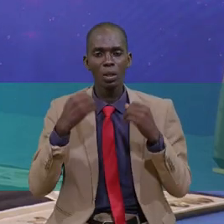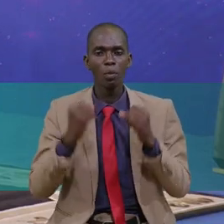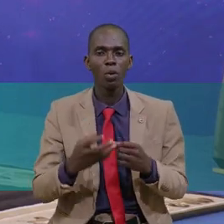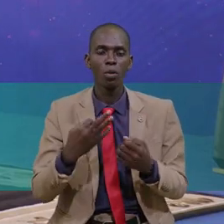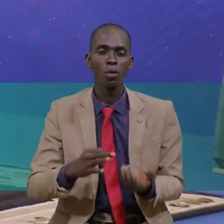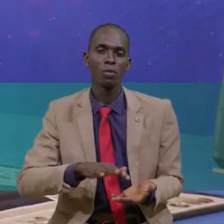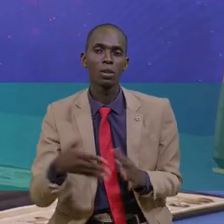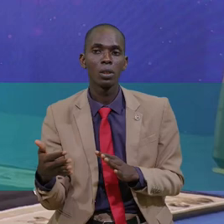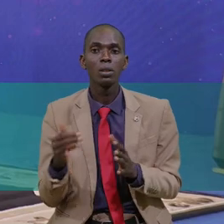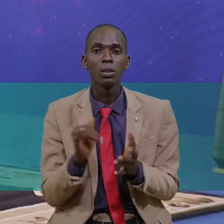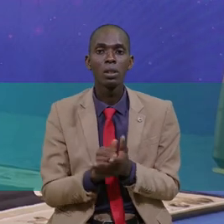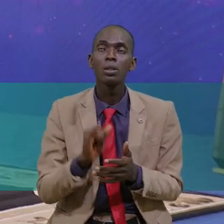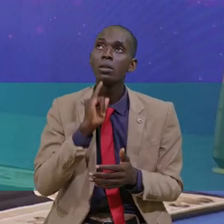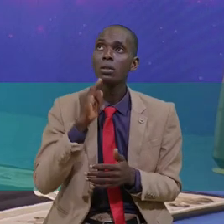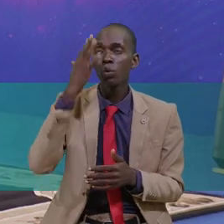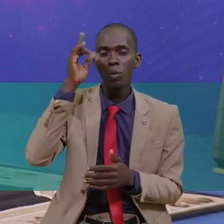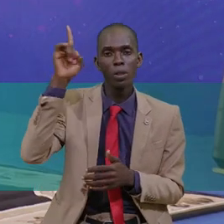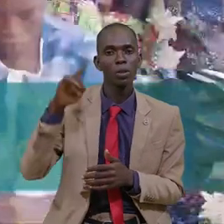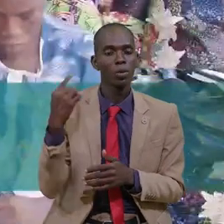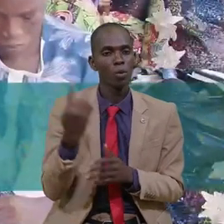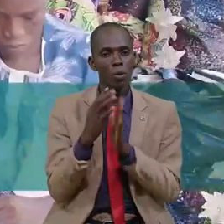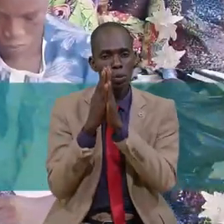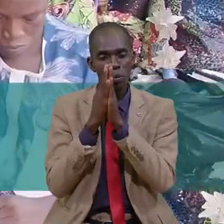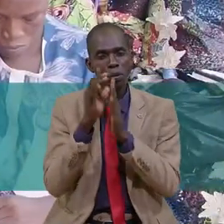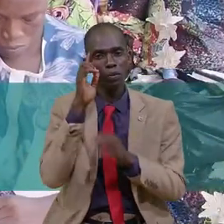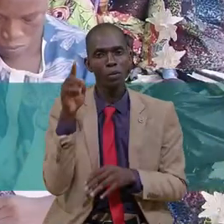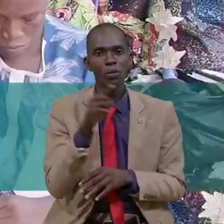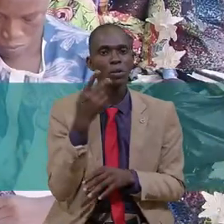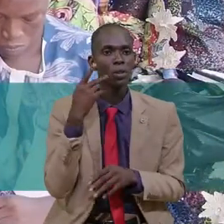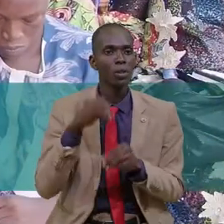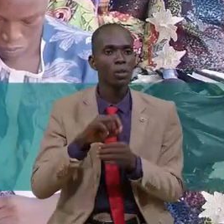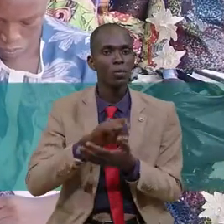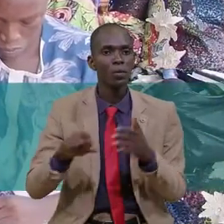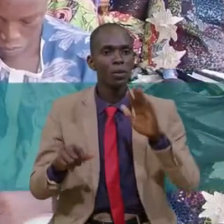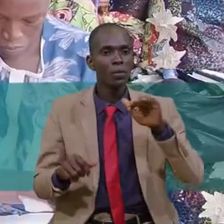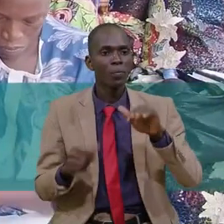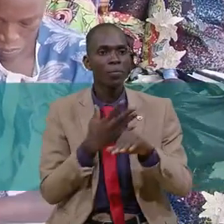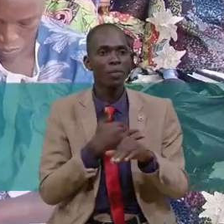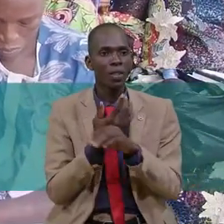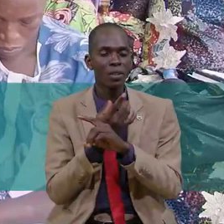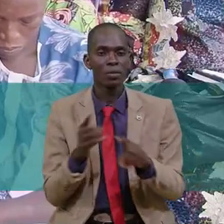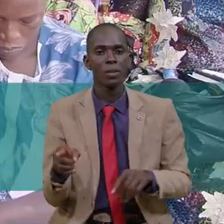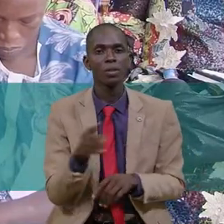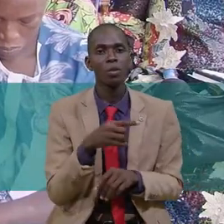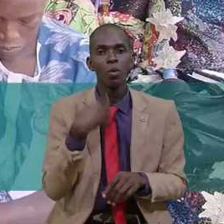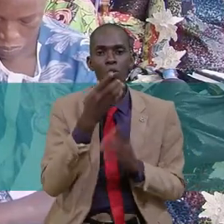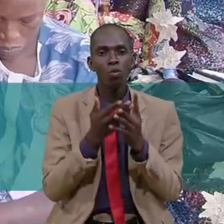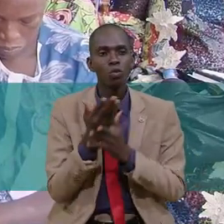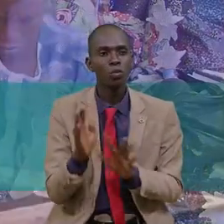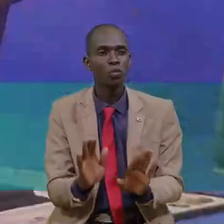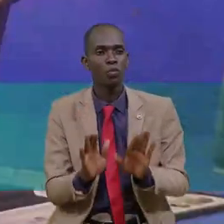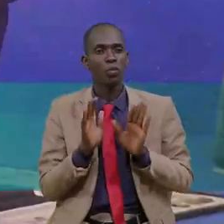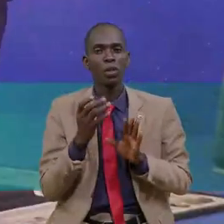it avails for you. Look at verse 15. In verse 15, and deliver them who through fear